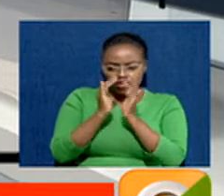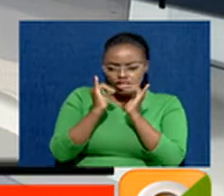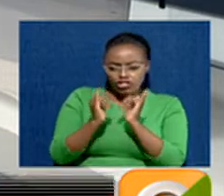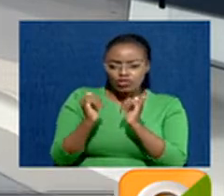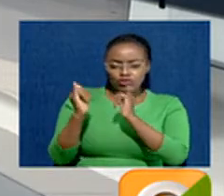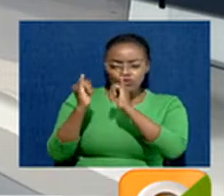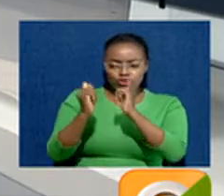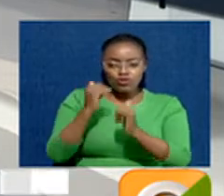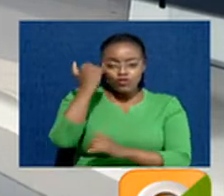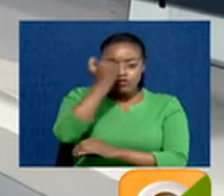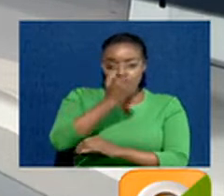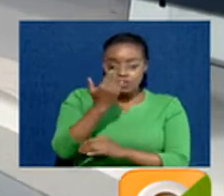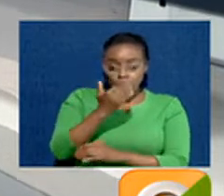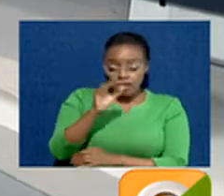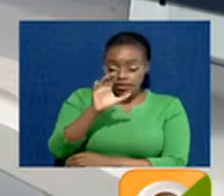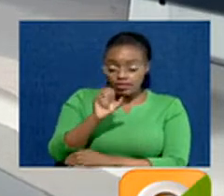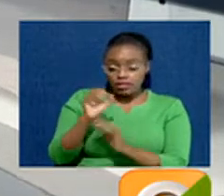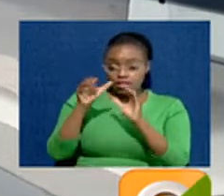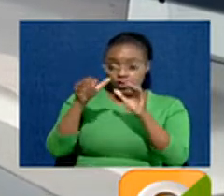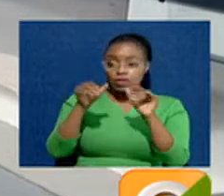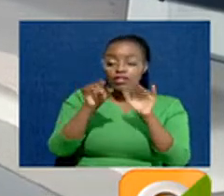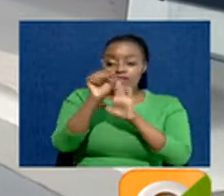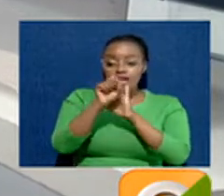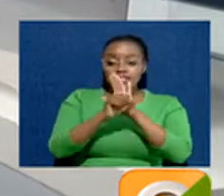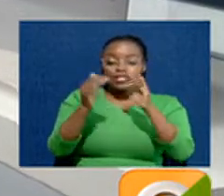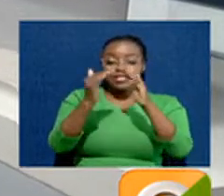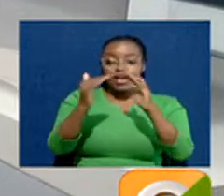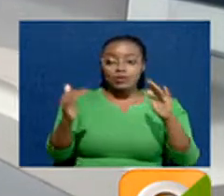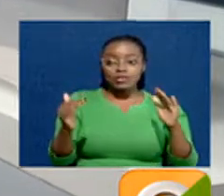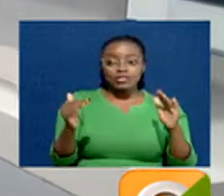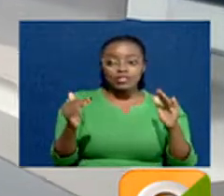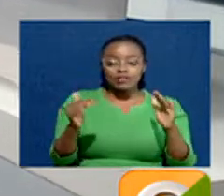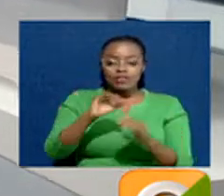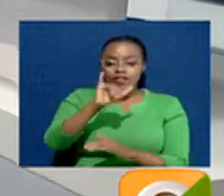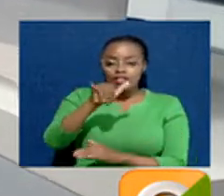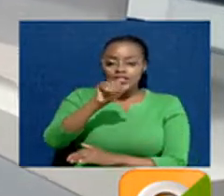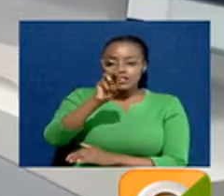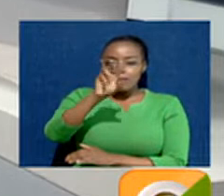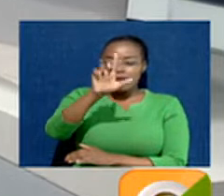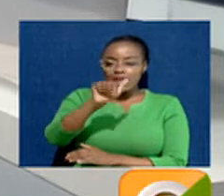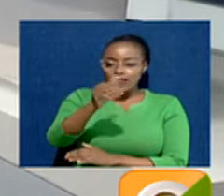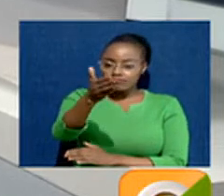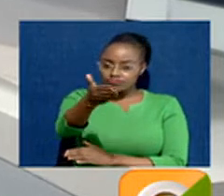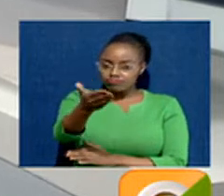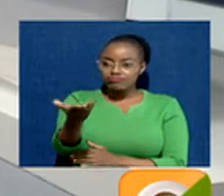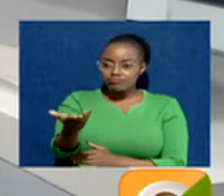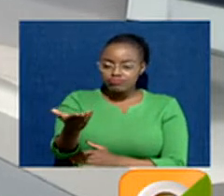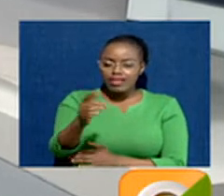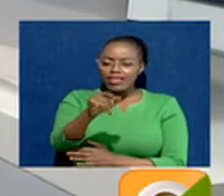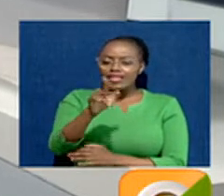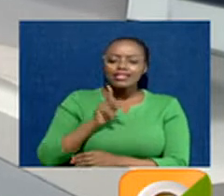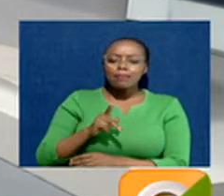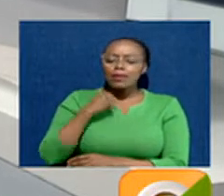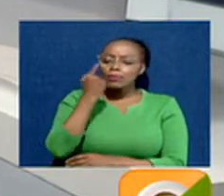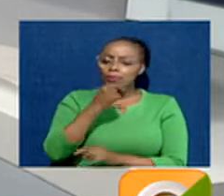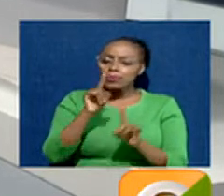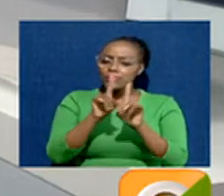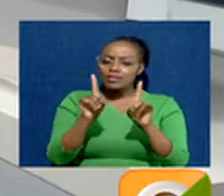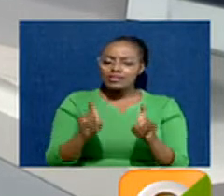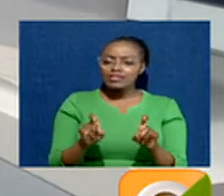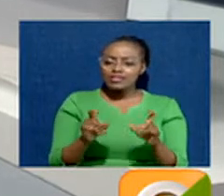faces in cabinet at State House. Jamila, who are these people?